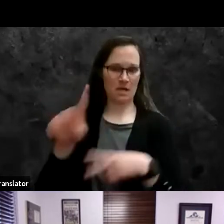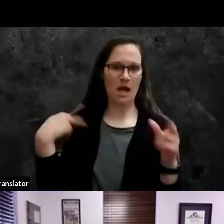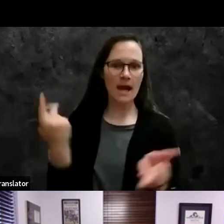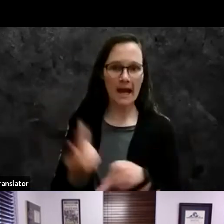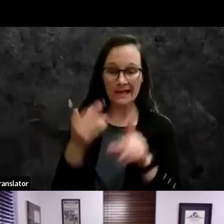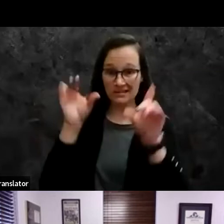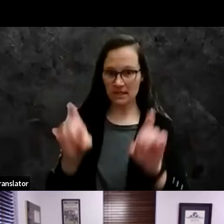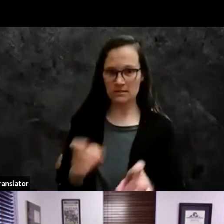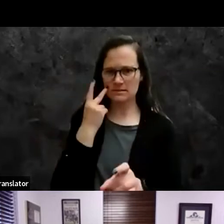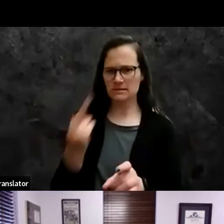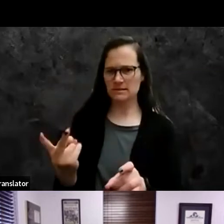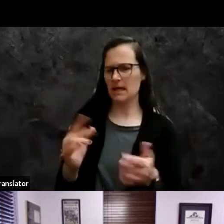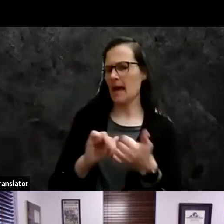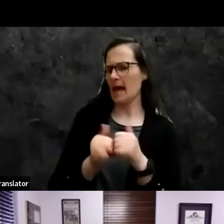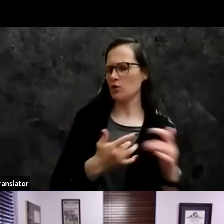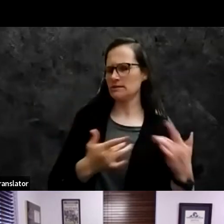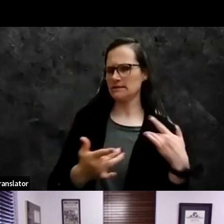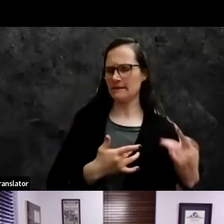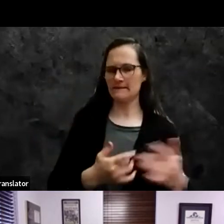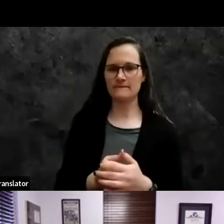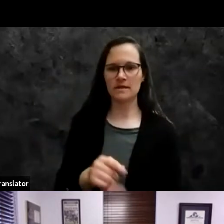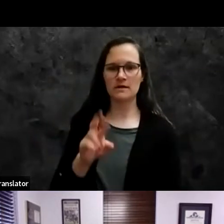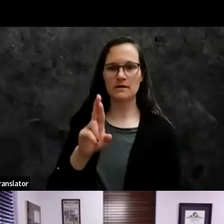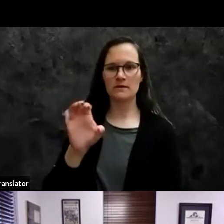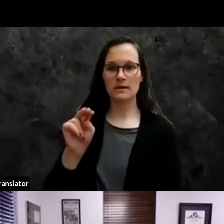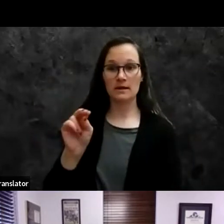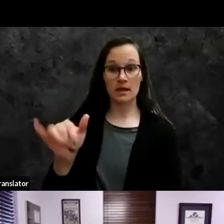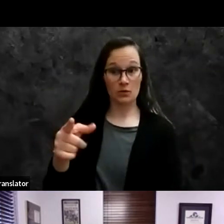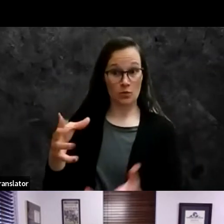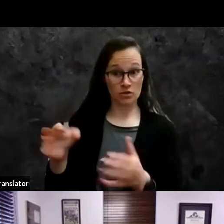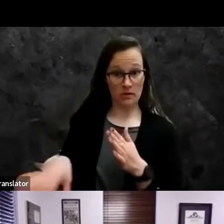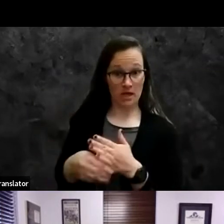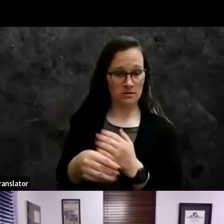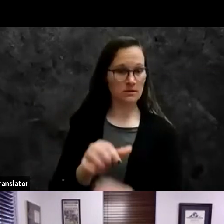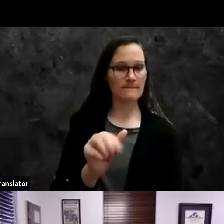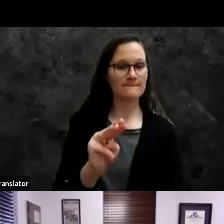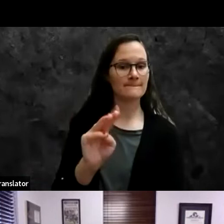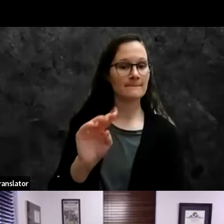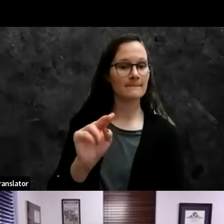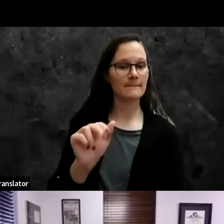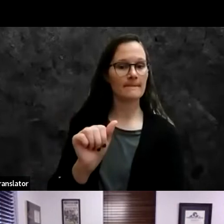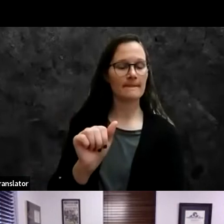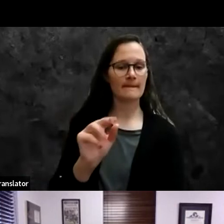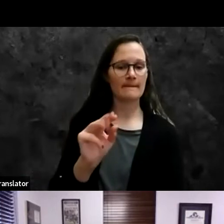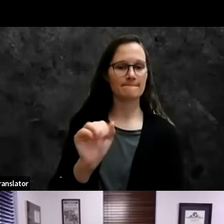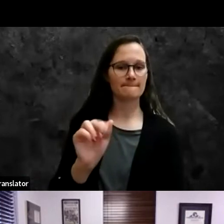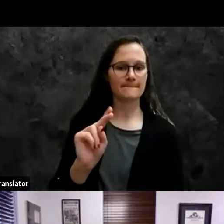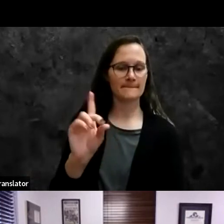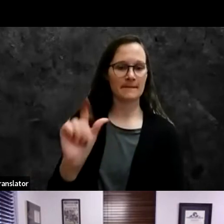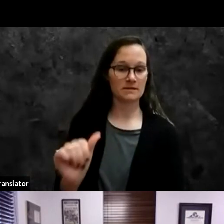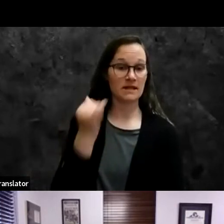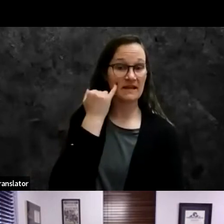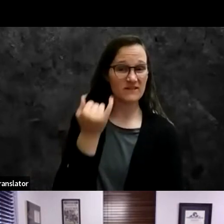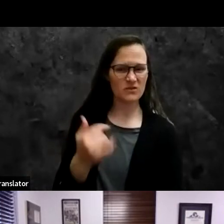Thank you. Amanda, do you have anything else to add on that? Mostly, yeah, if you're symptomatic, please use a rapid